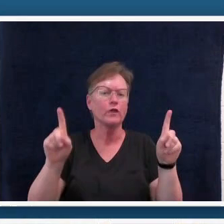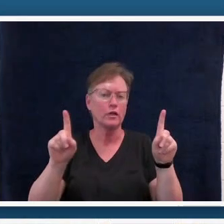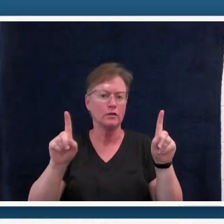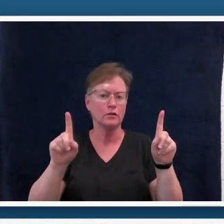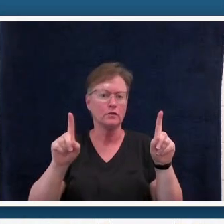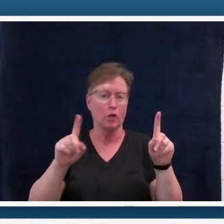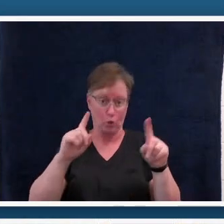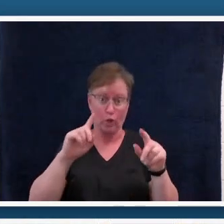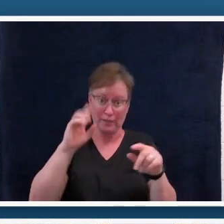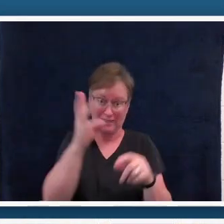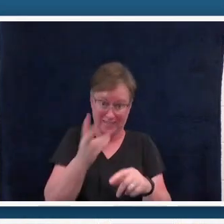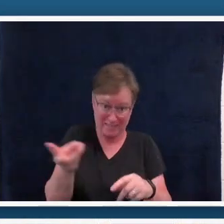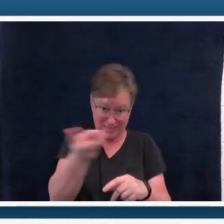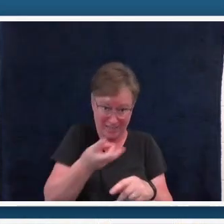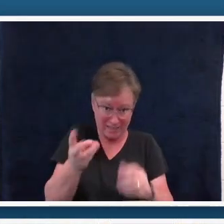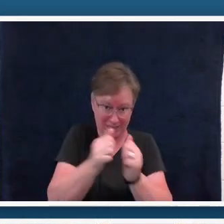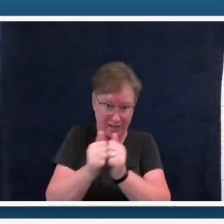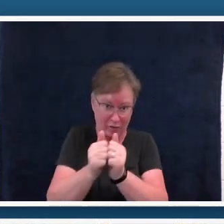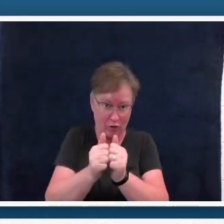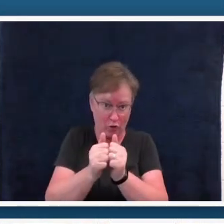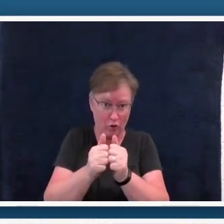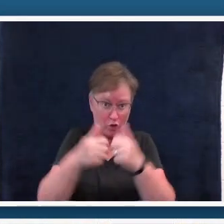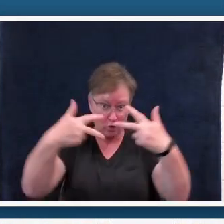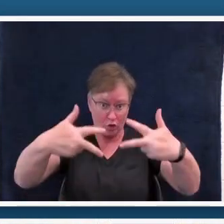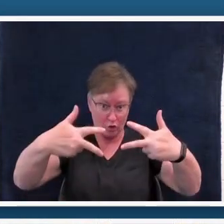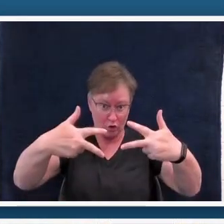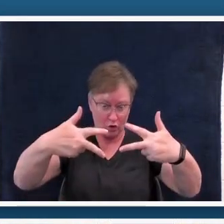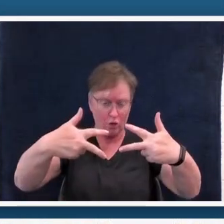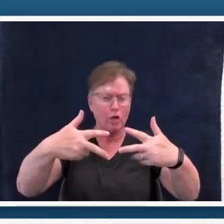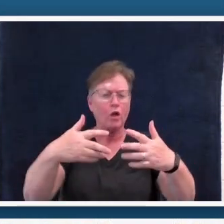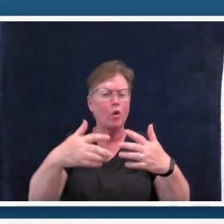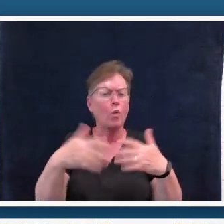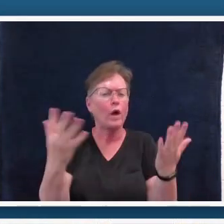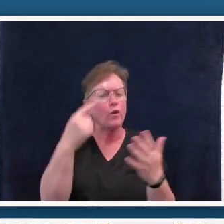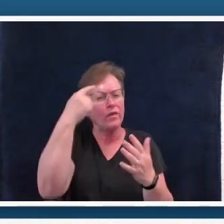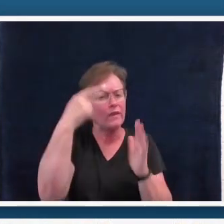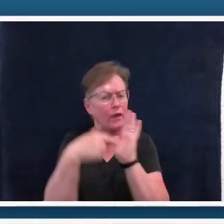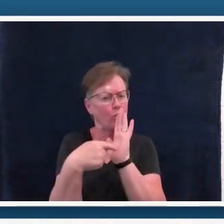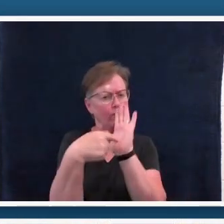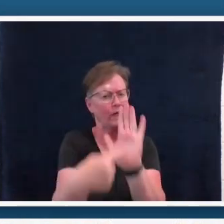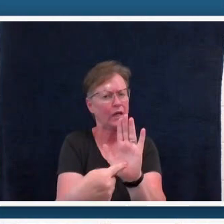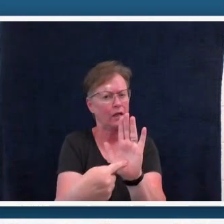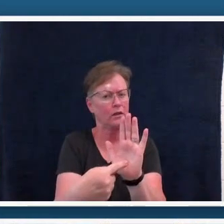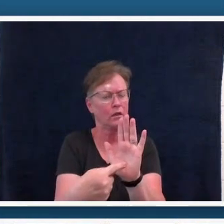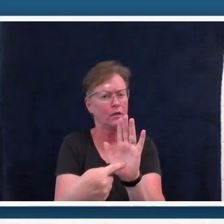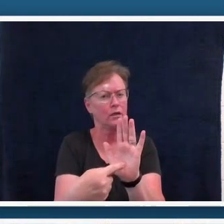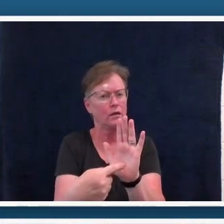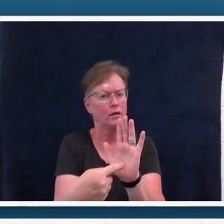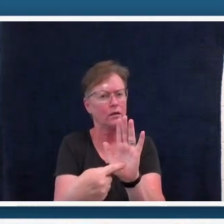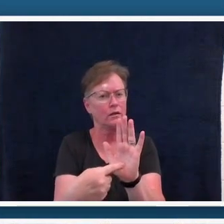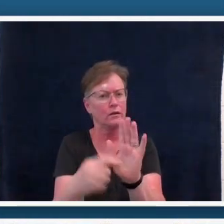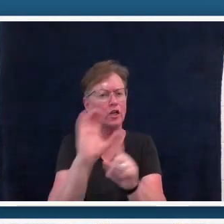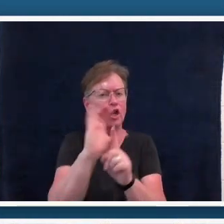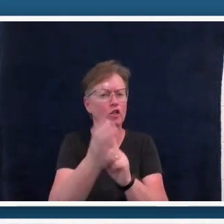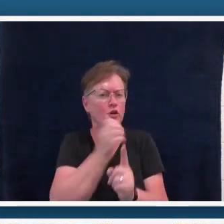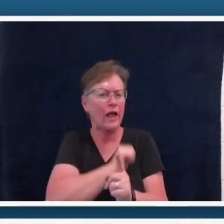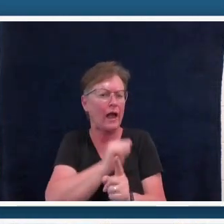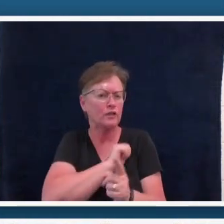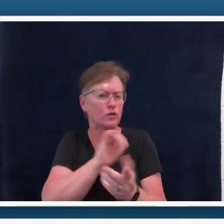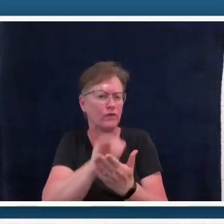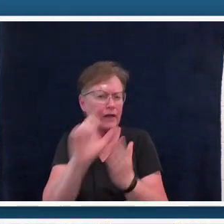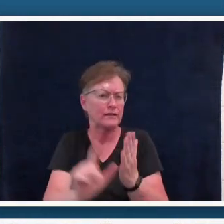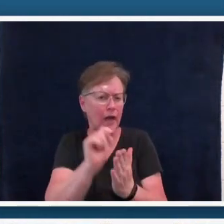them together, these 2 sets of 3, what do you think they reveal? Thinking about, the cultural attitudes at the time, as we talked